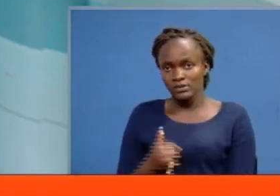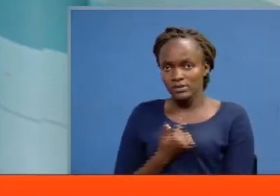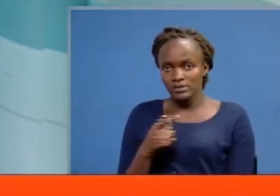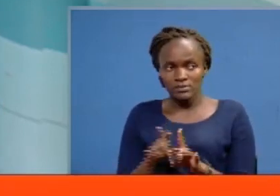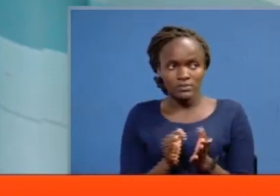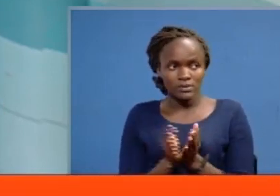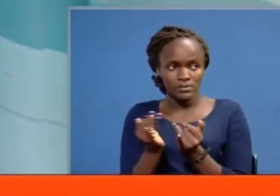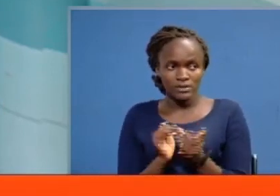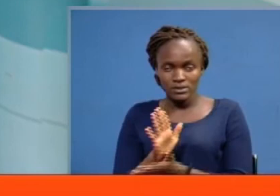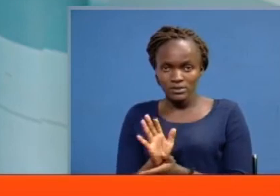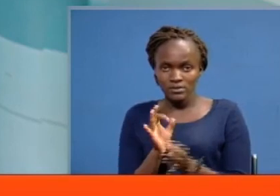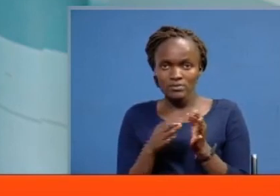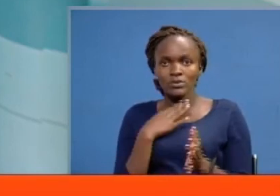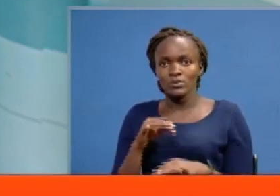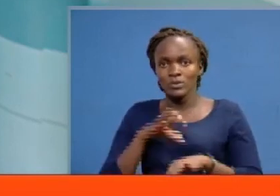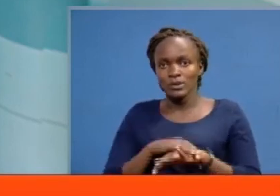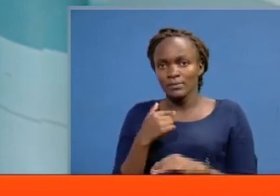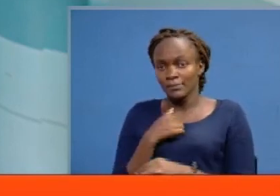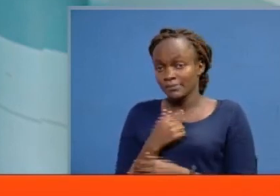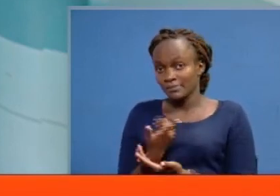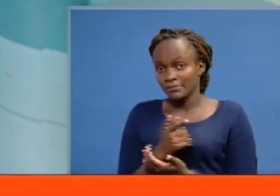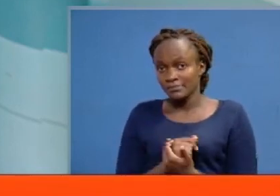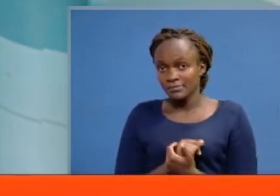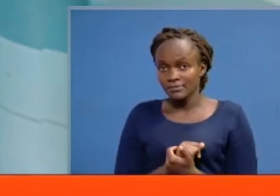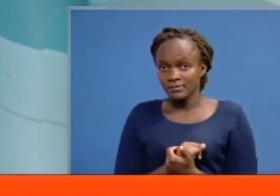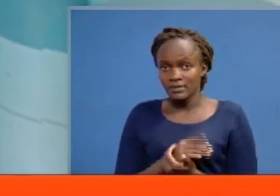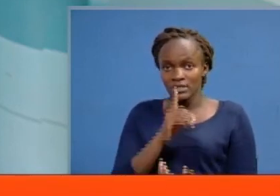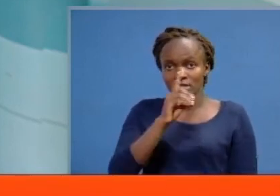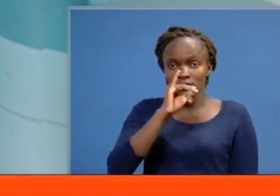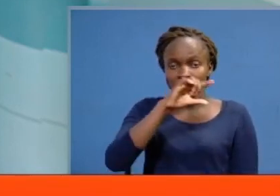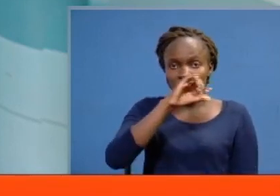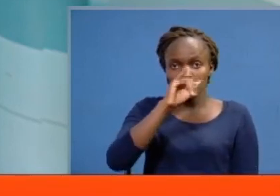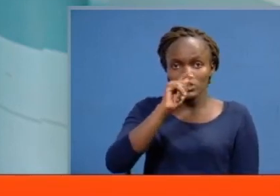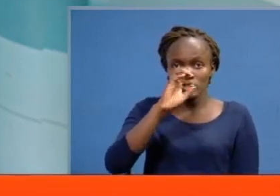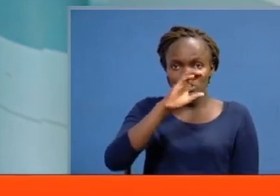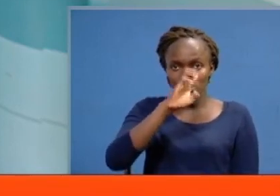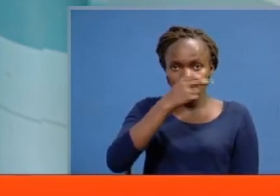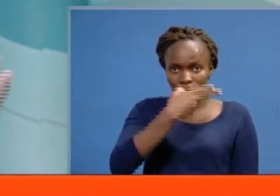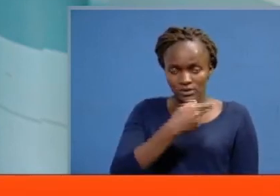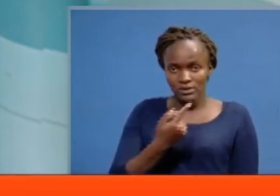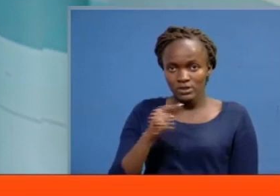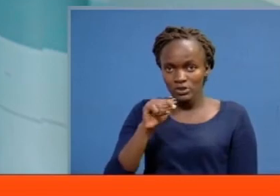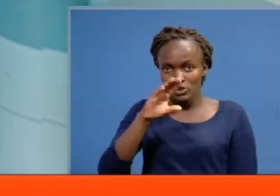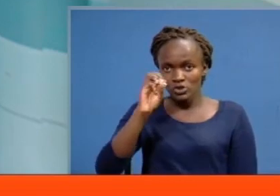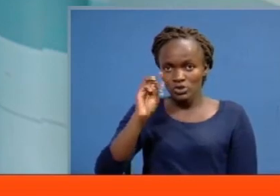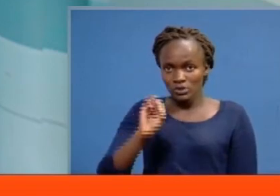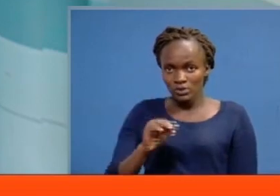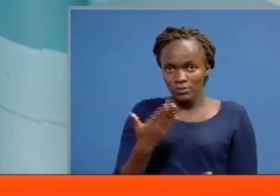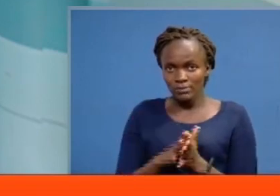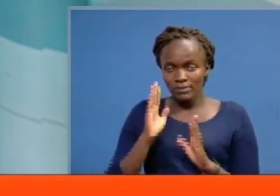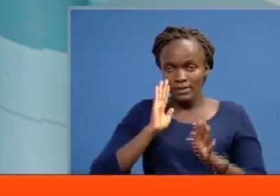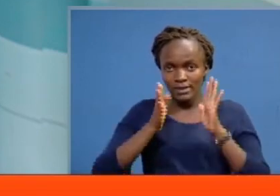business brands. So if you want to reach us, you can reach us at digitechbrands.com or send us an email at